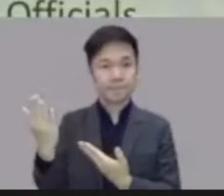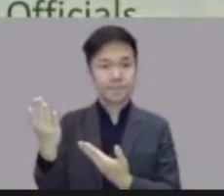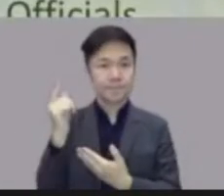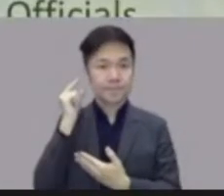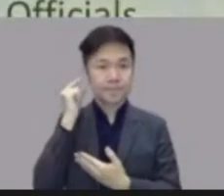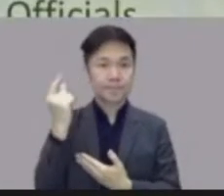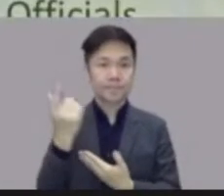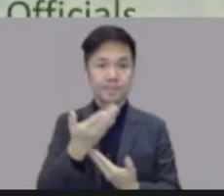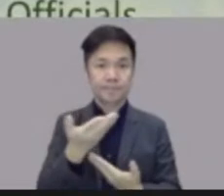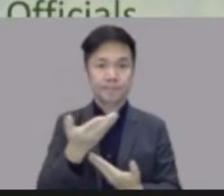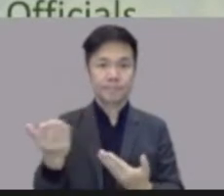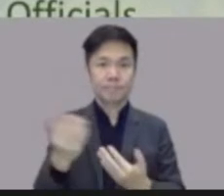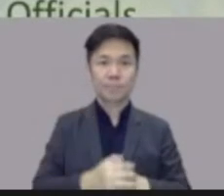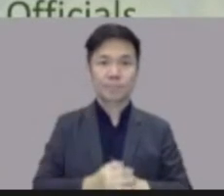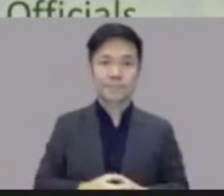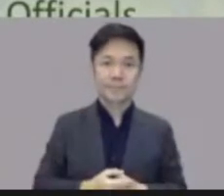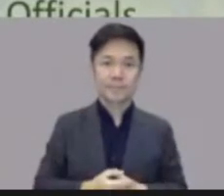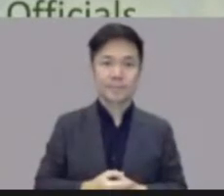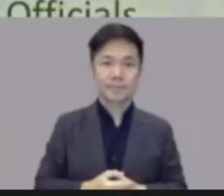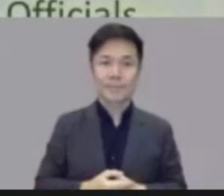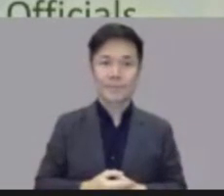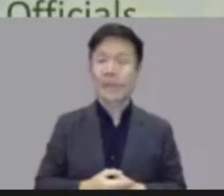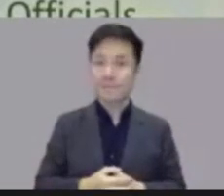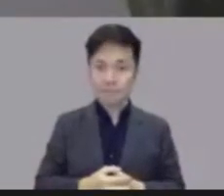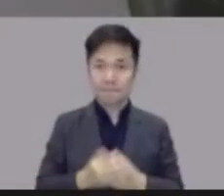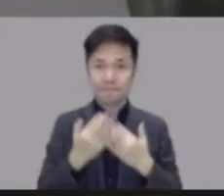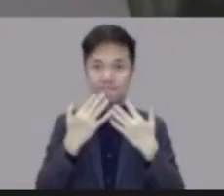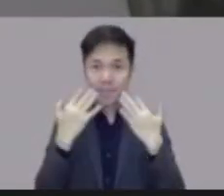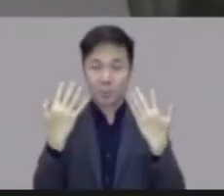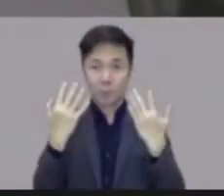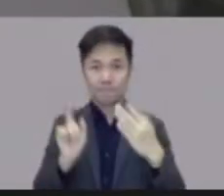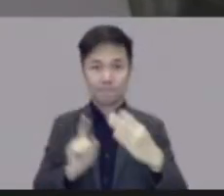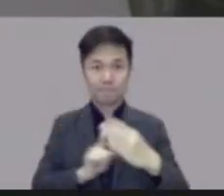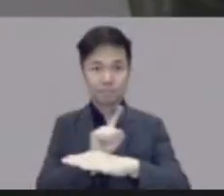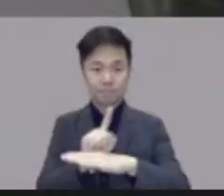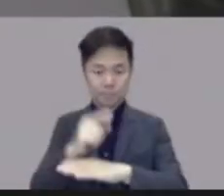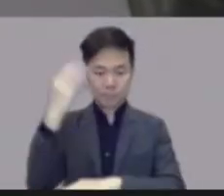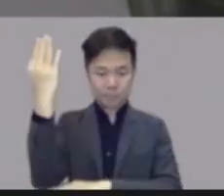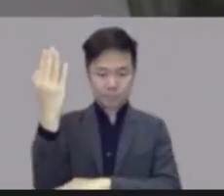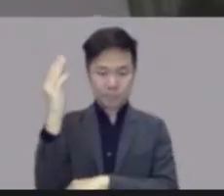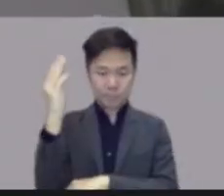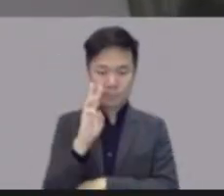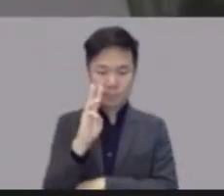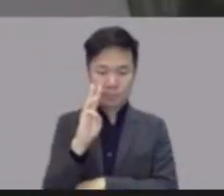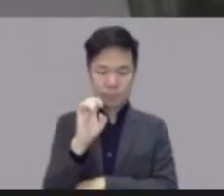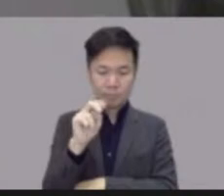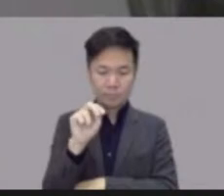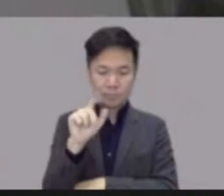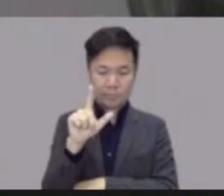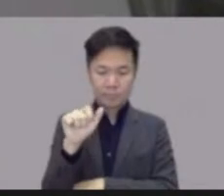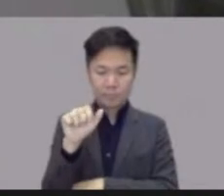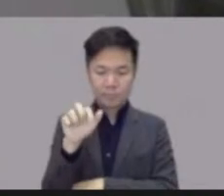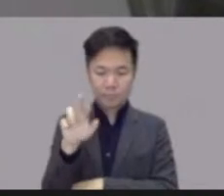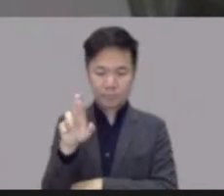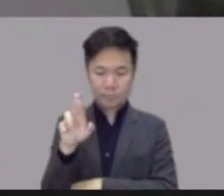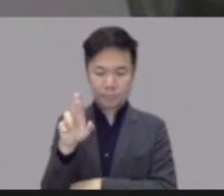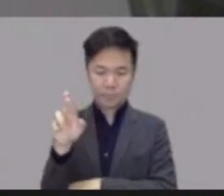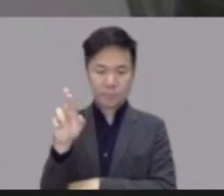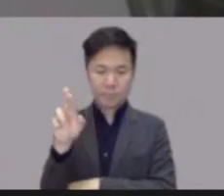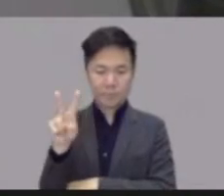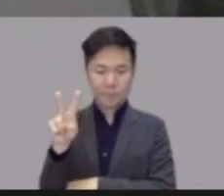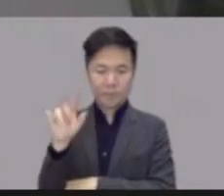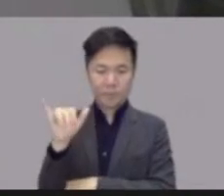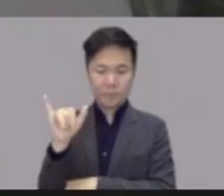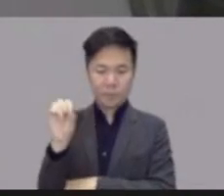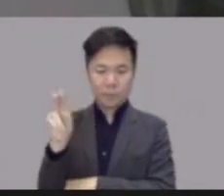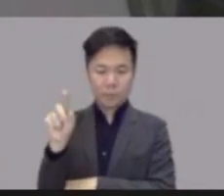my honor to be invited to give my opening remarks my name is winneran lulitanon I co-founded a citizen